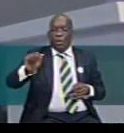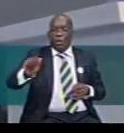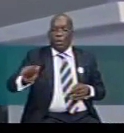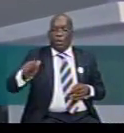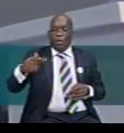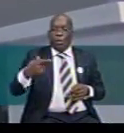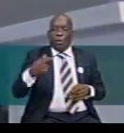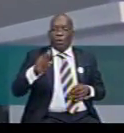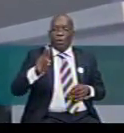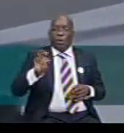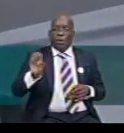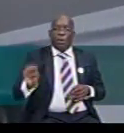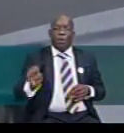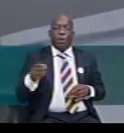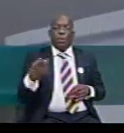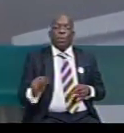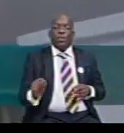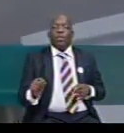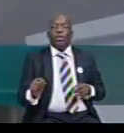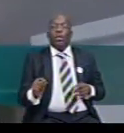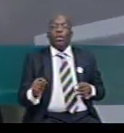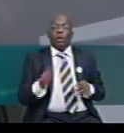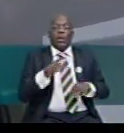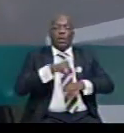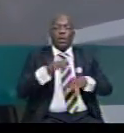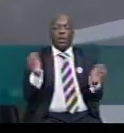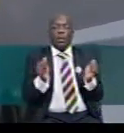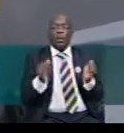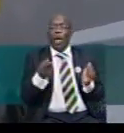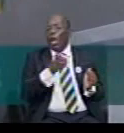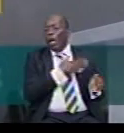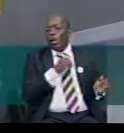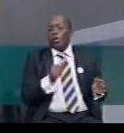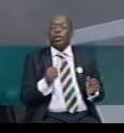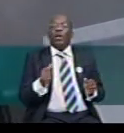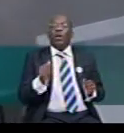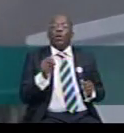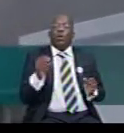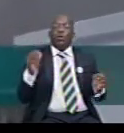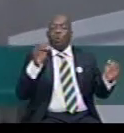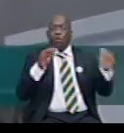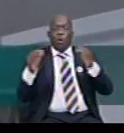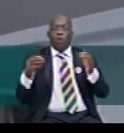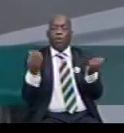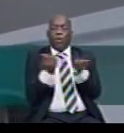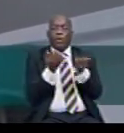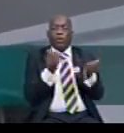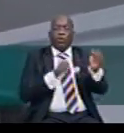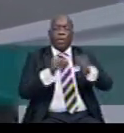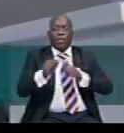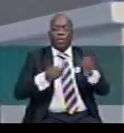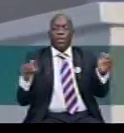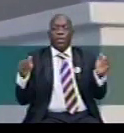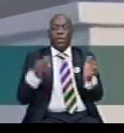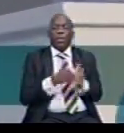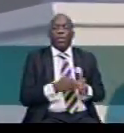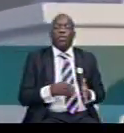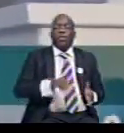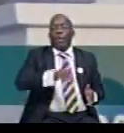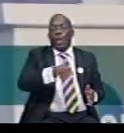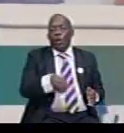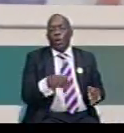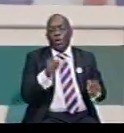and the waves and the kingdoms of this world fighting against each other, it said all these